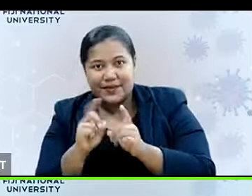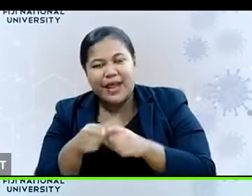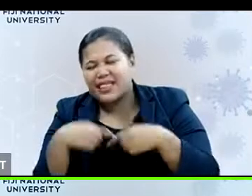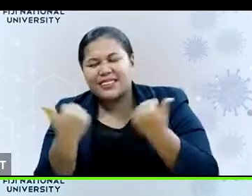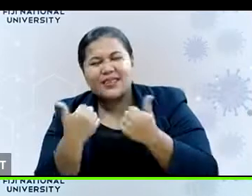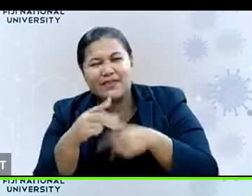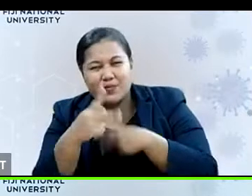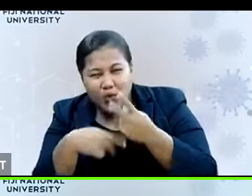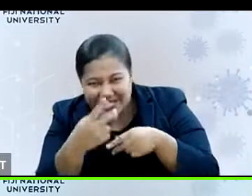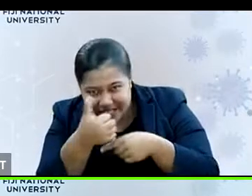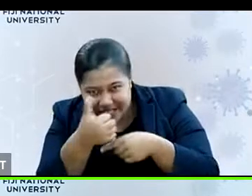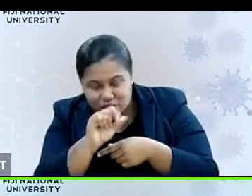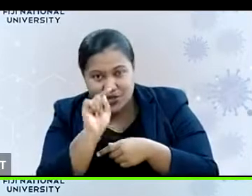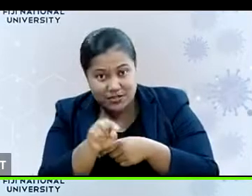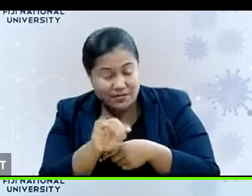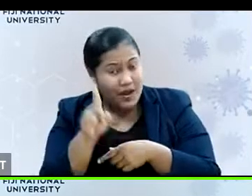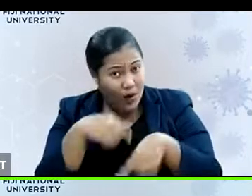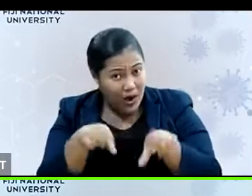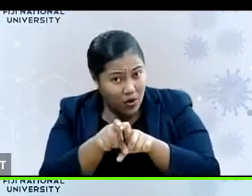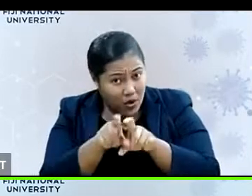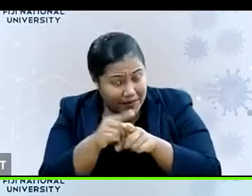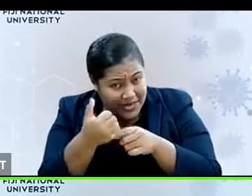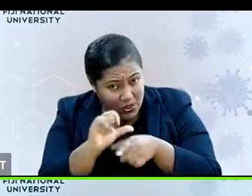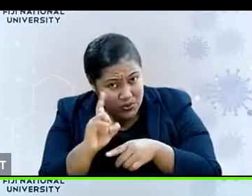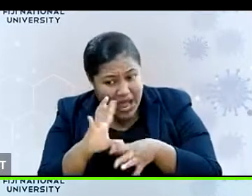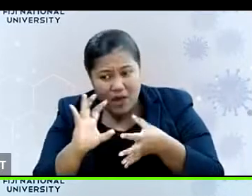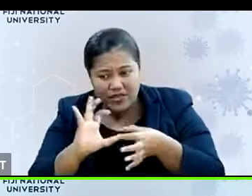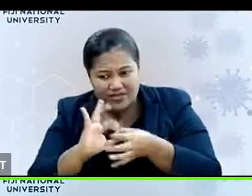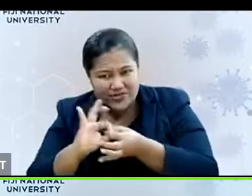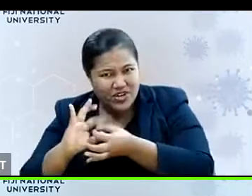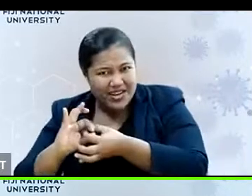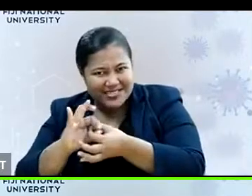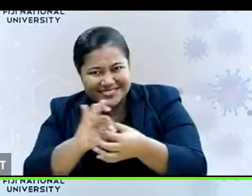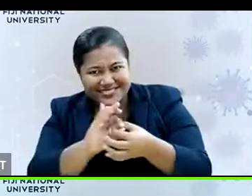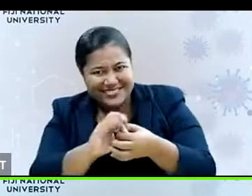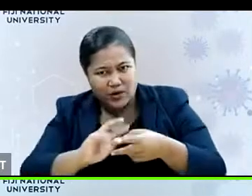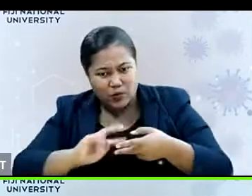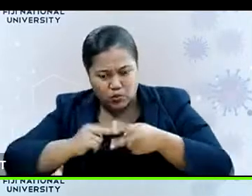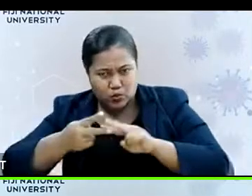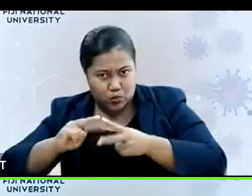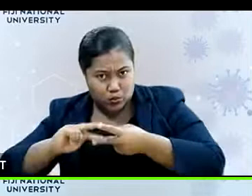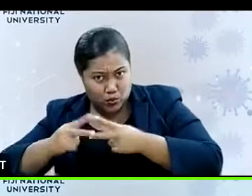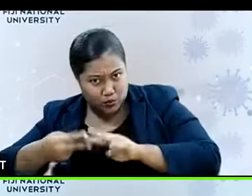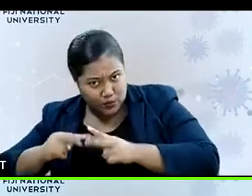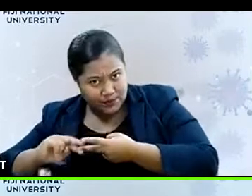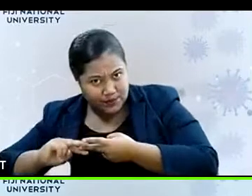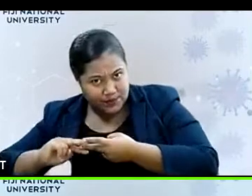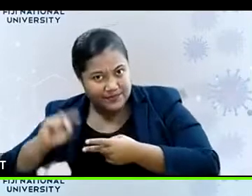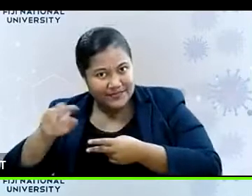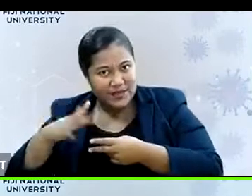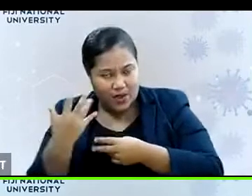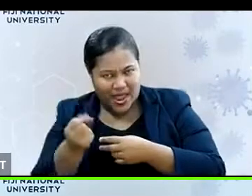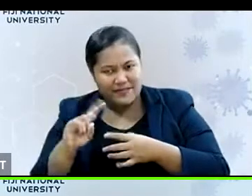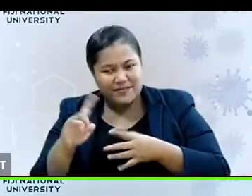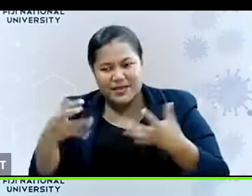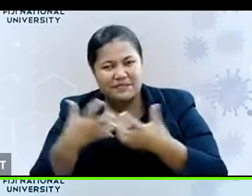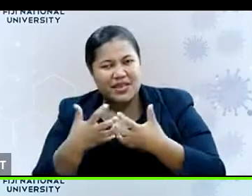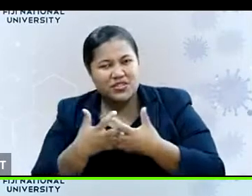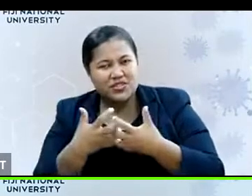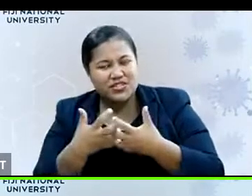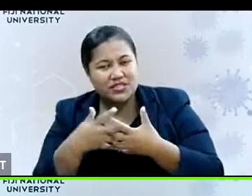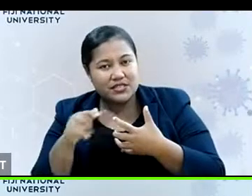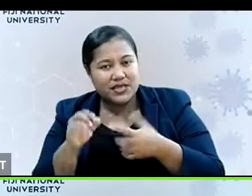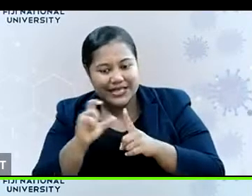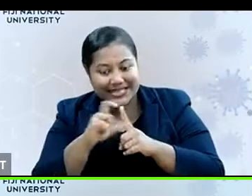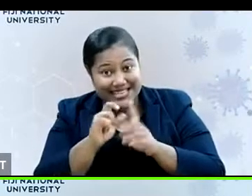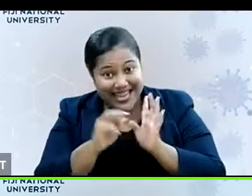one that's most commonly used is the polymerase chain reaction. So essentially we have bits of matching